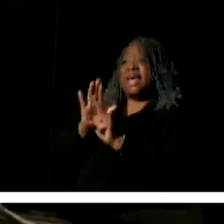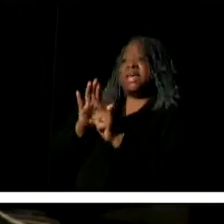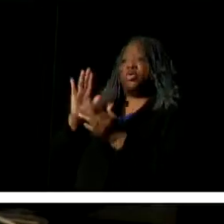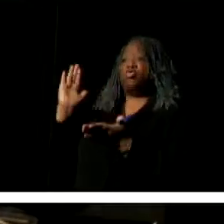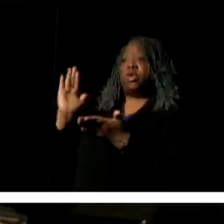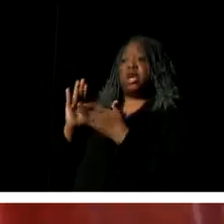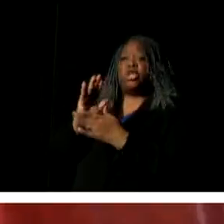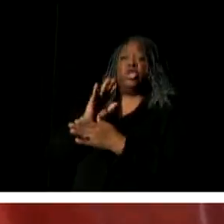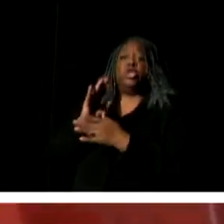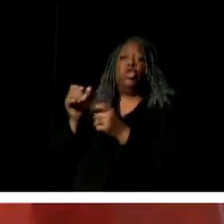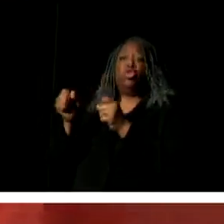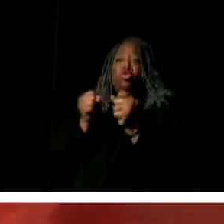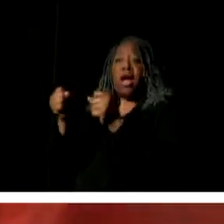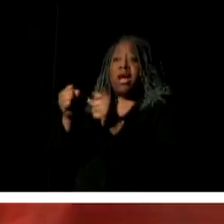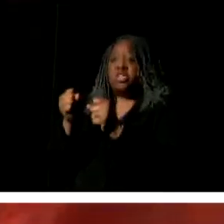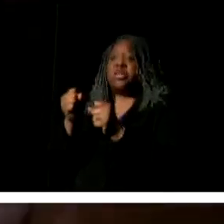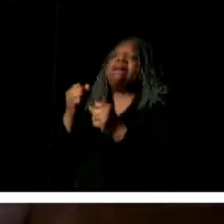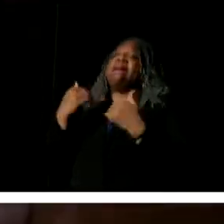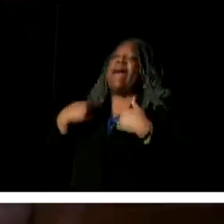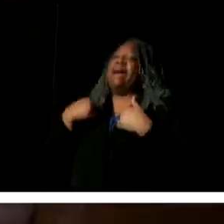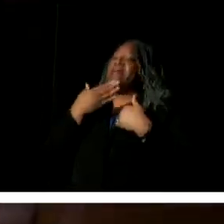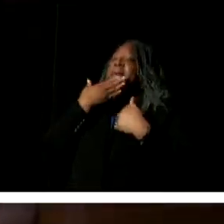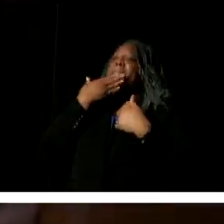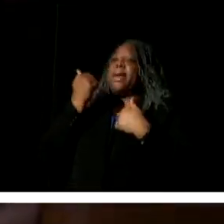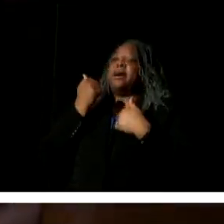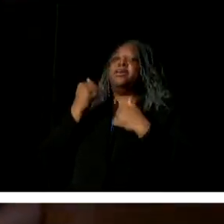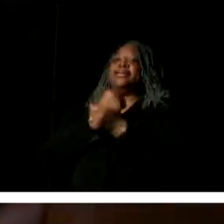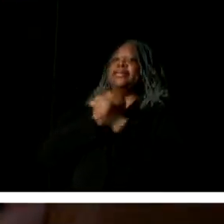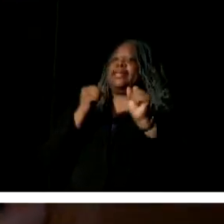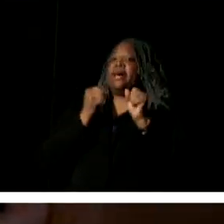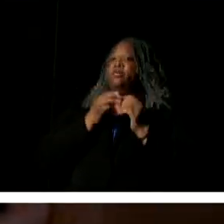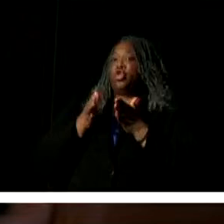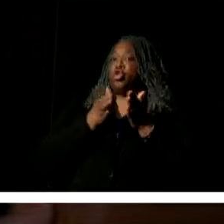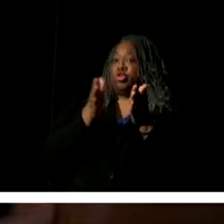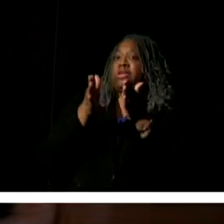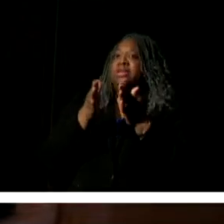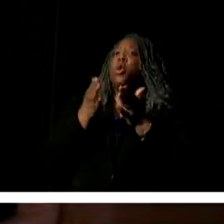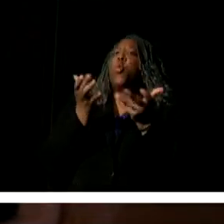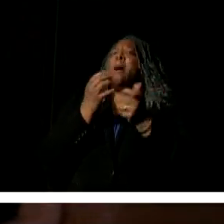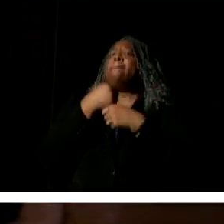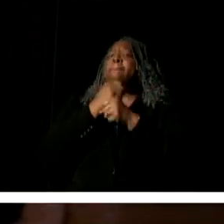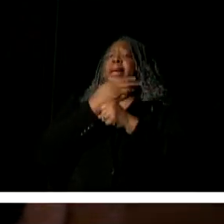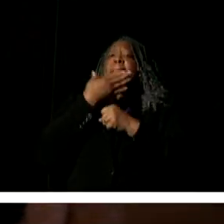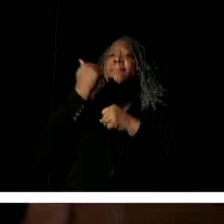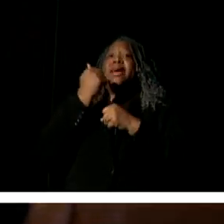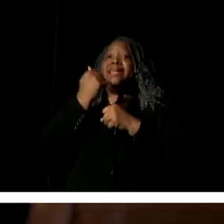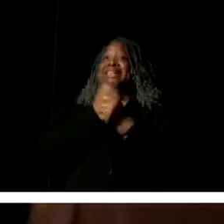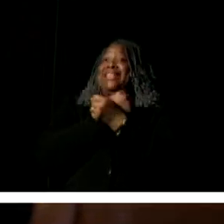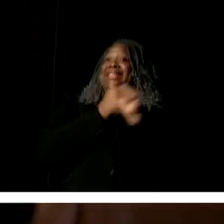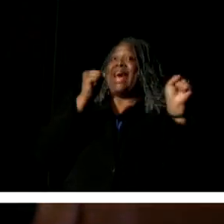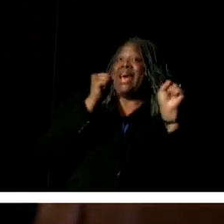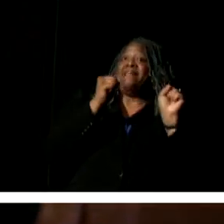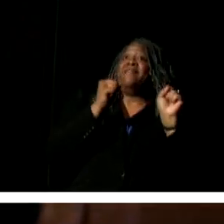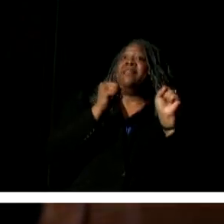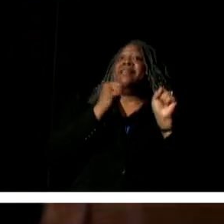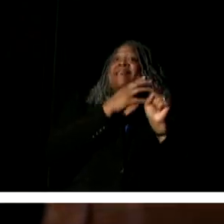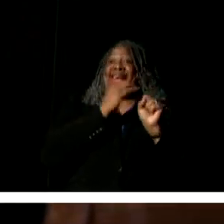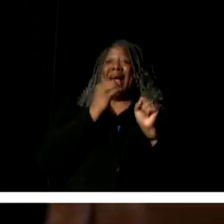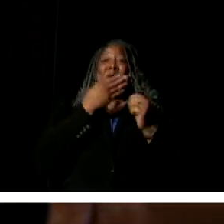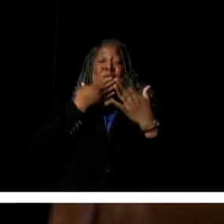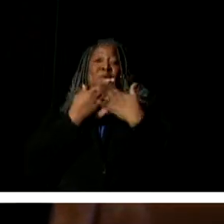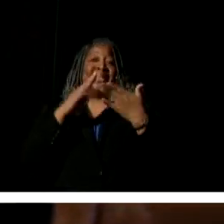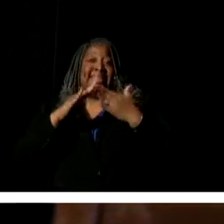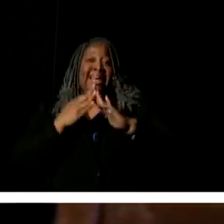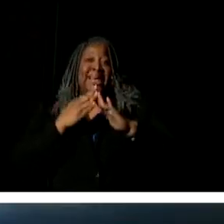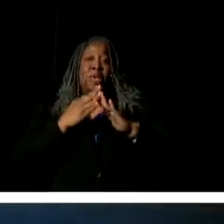led to less crime and safer streets. He's continuing to work to make Little Rock the best and safest city to live, work, visit,